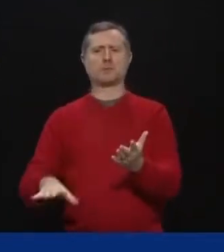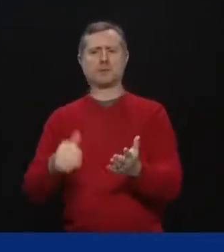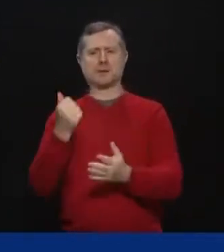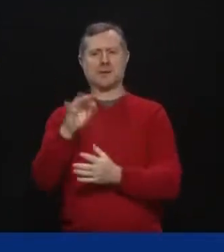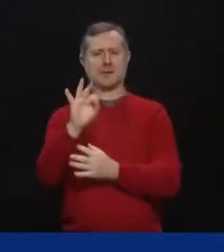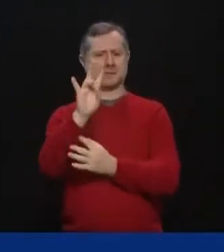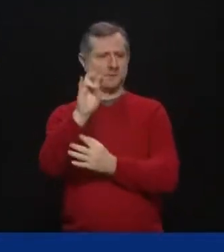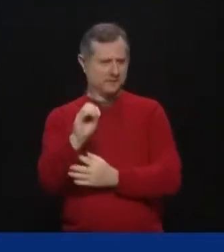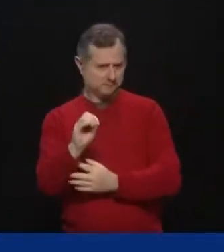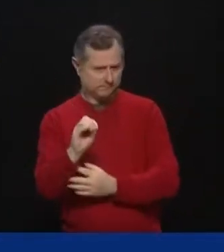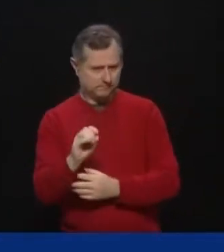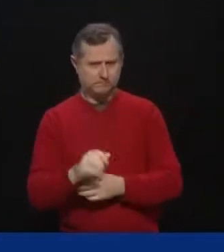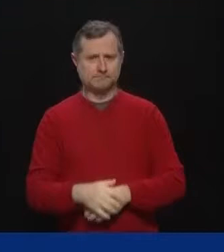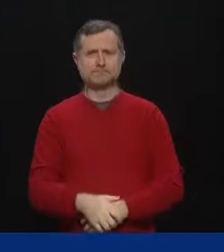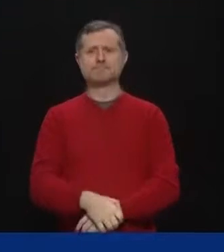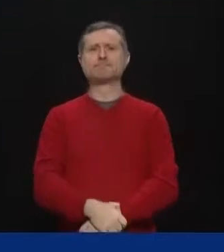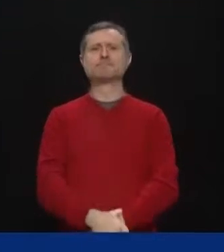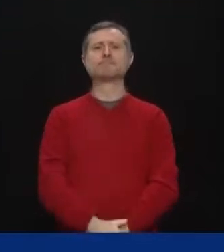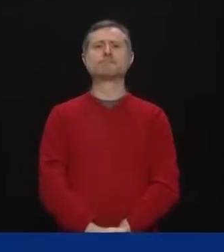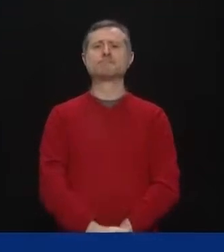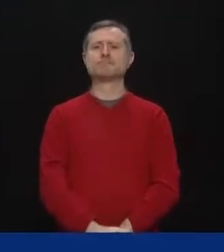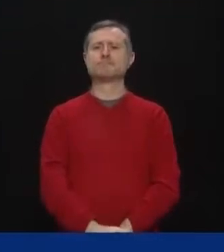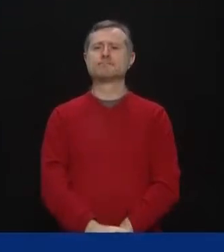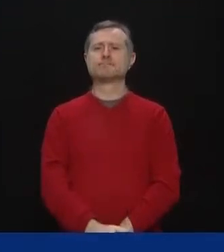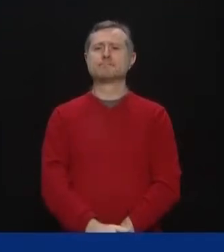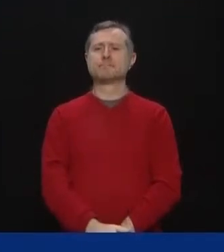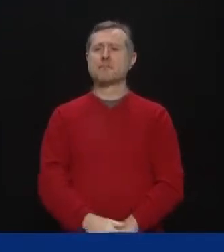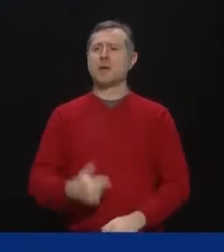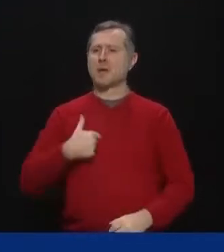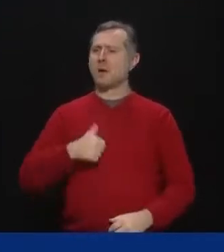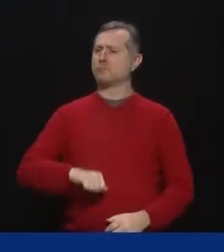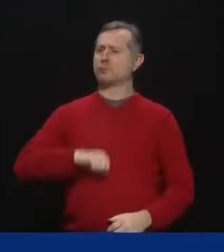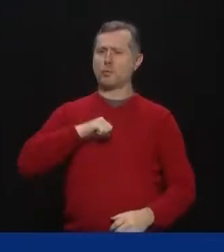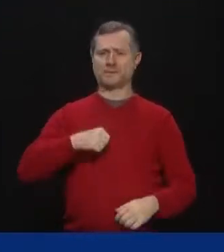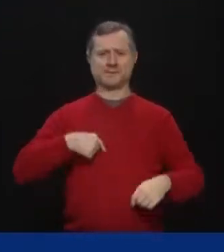New York. Today, I'm proud to stand